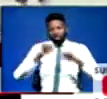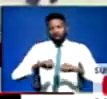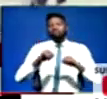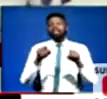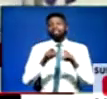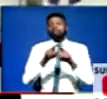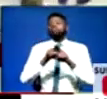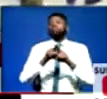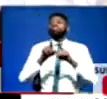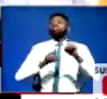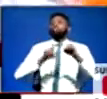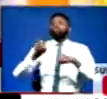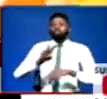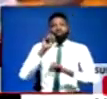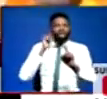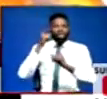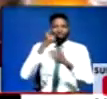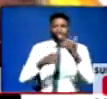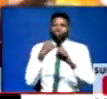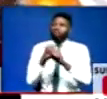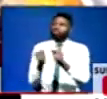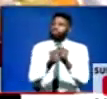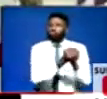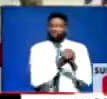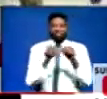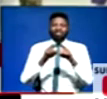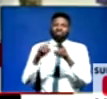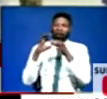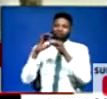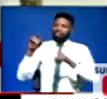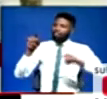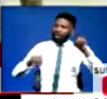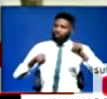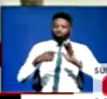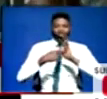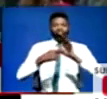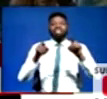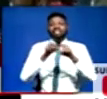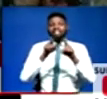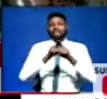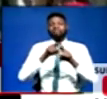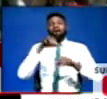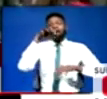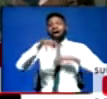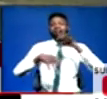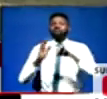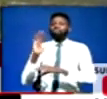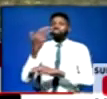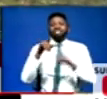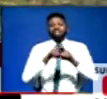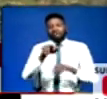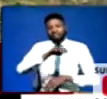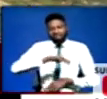targets to foster synergies and diversity in cultures, unique safaris, beach and historical heritage that make